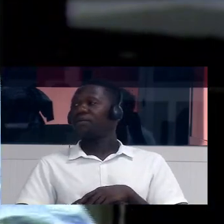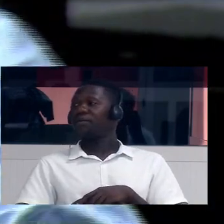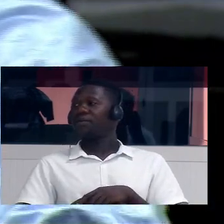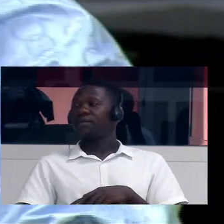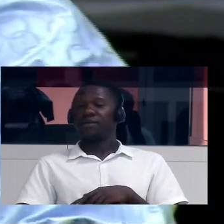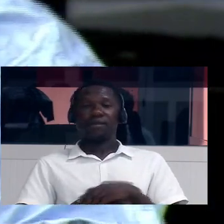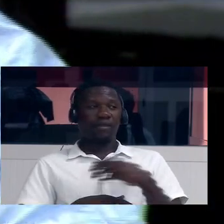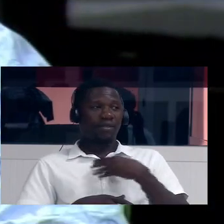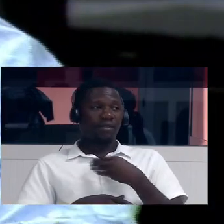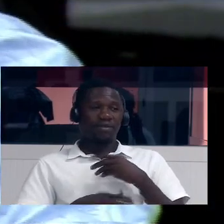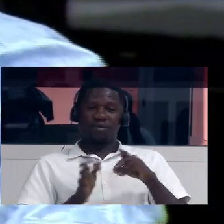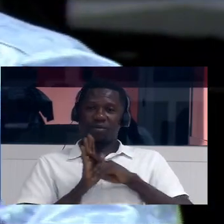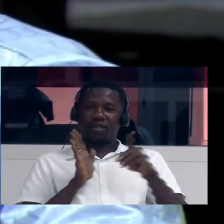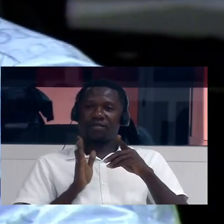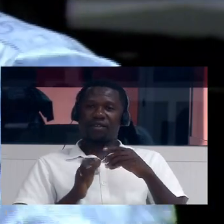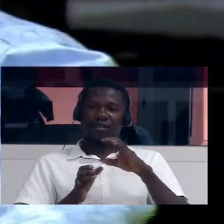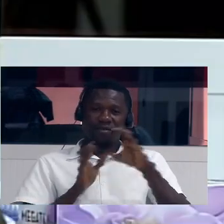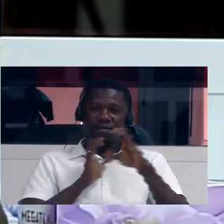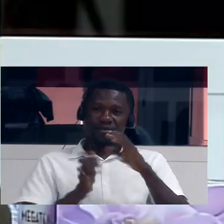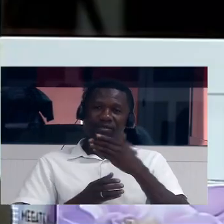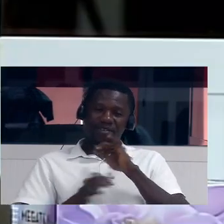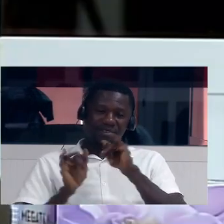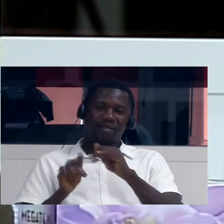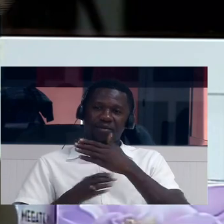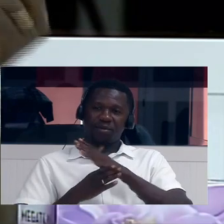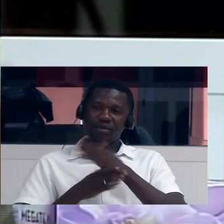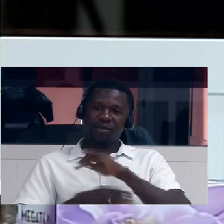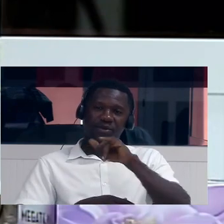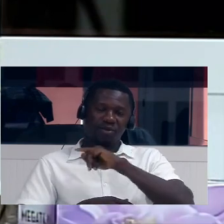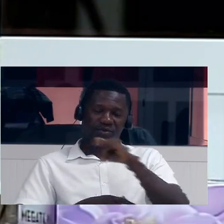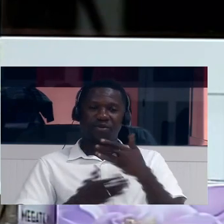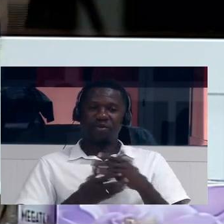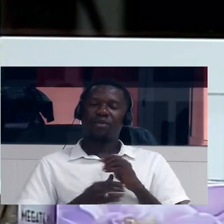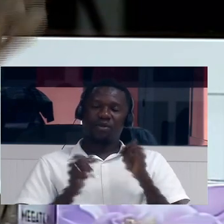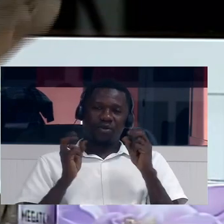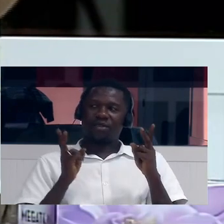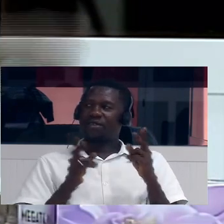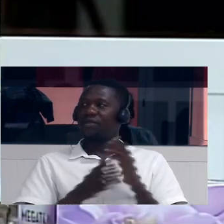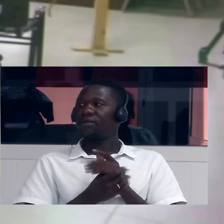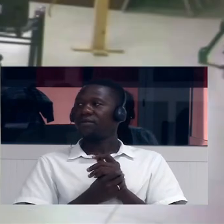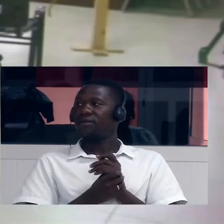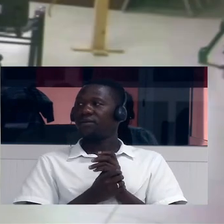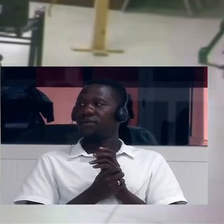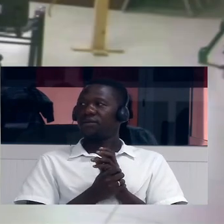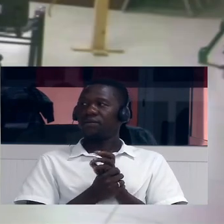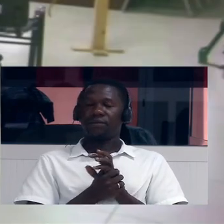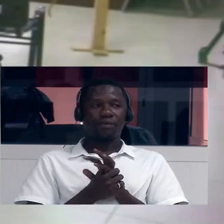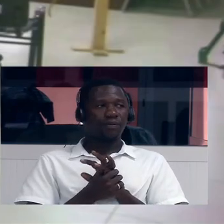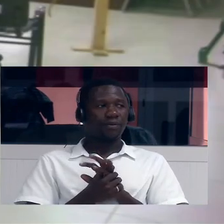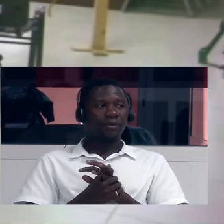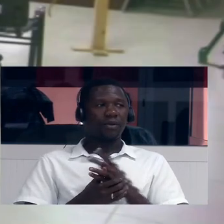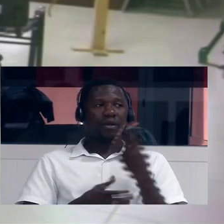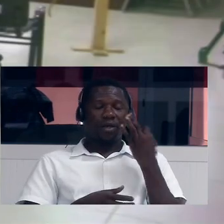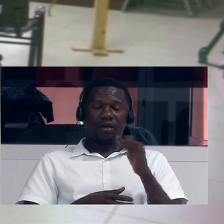I wanted your private conversation to stay between the two of you. But that's all right. No, I'm sorry if I offended you. If